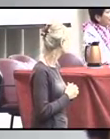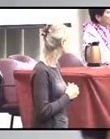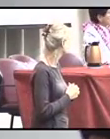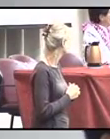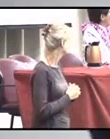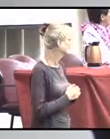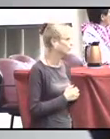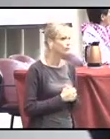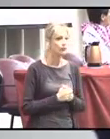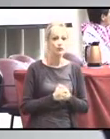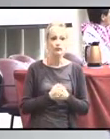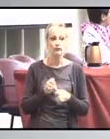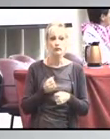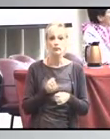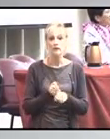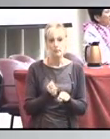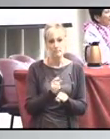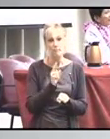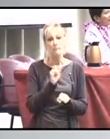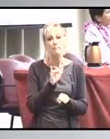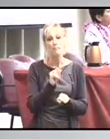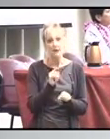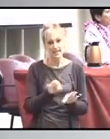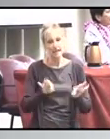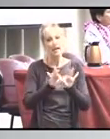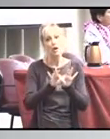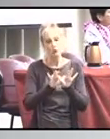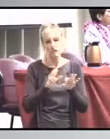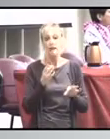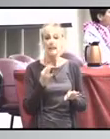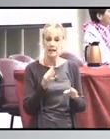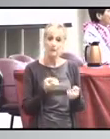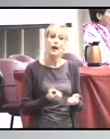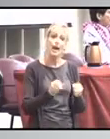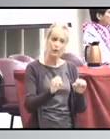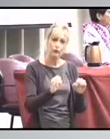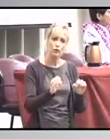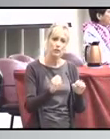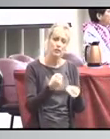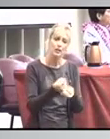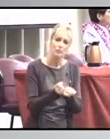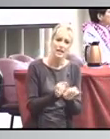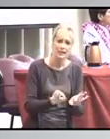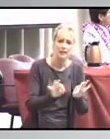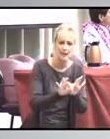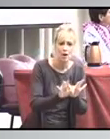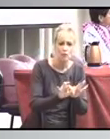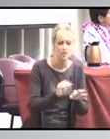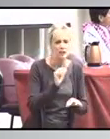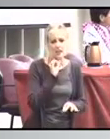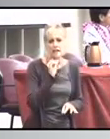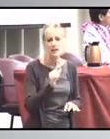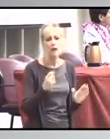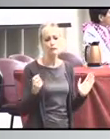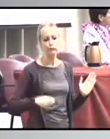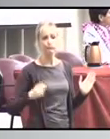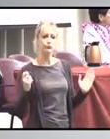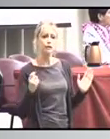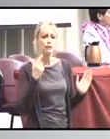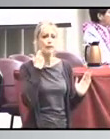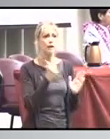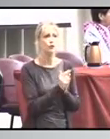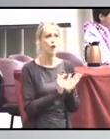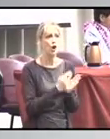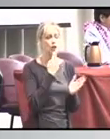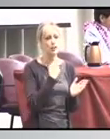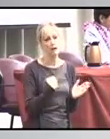Make it count. That was my last thing. Make it count. If you're going to make the effort, make it count. I mean, don't just do it because the law tells you to